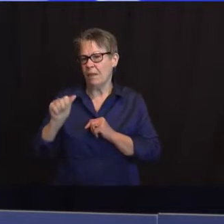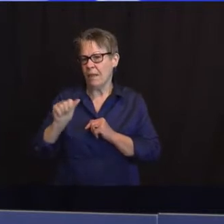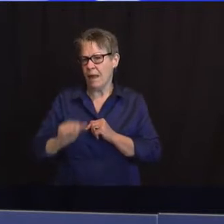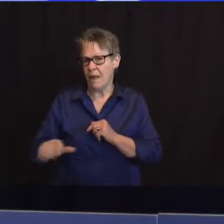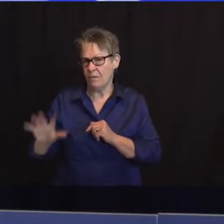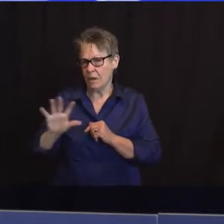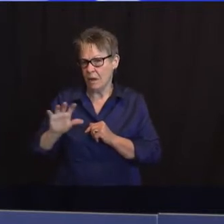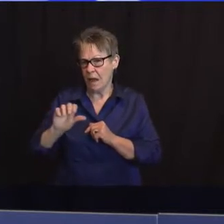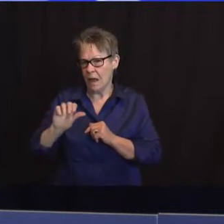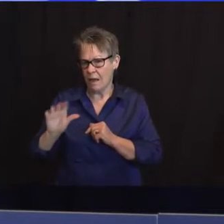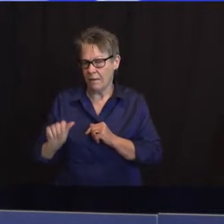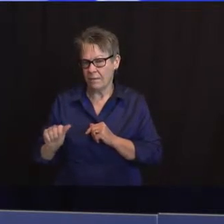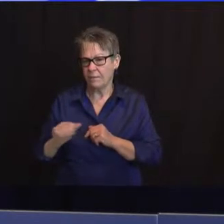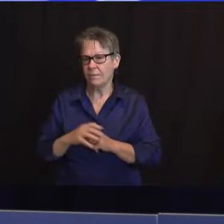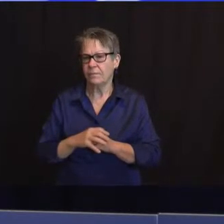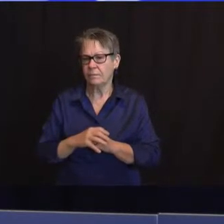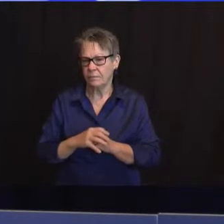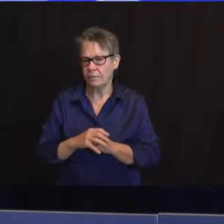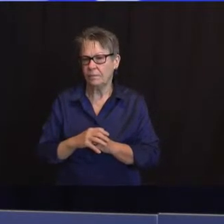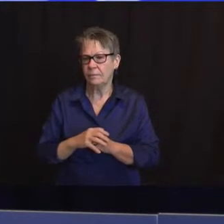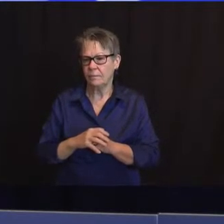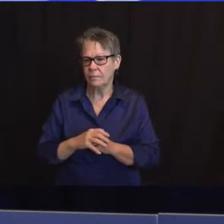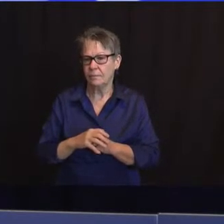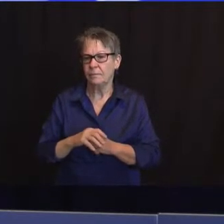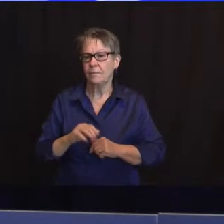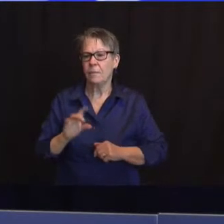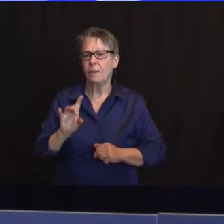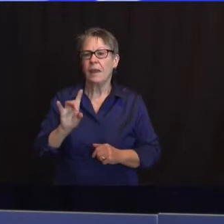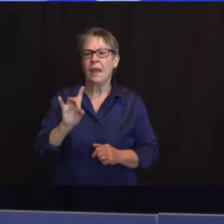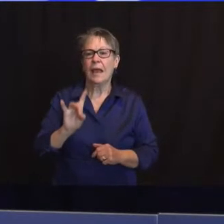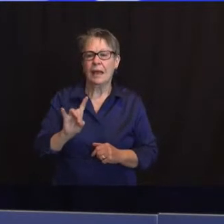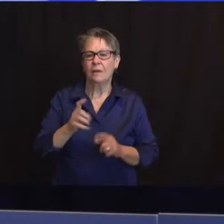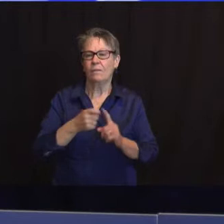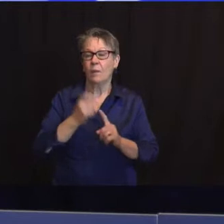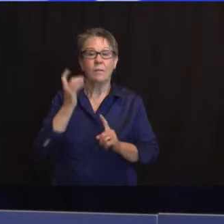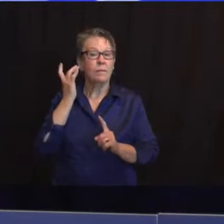B1.351, and 8 reports of the California variants